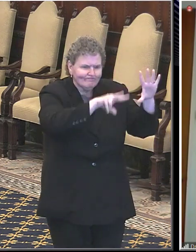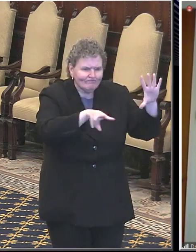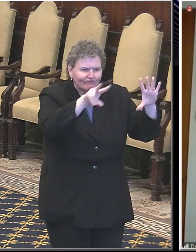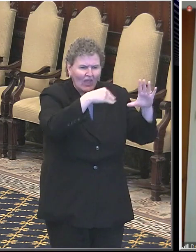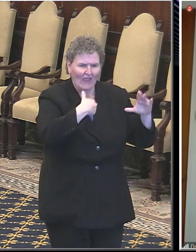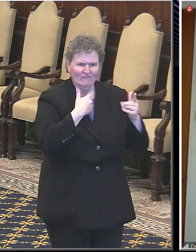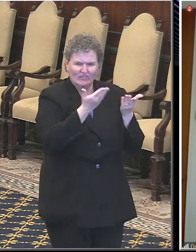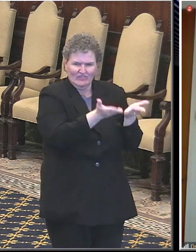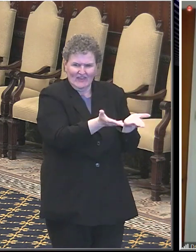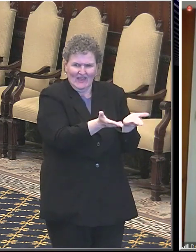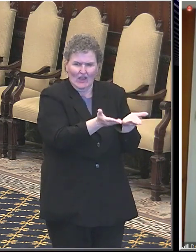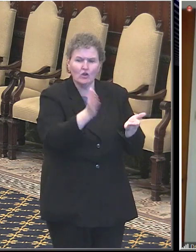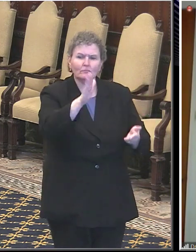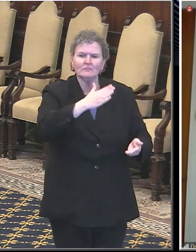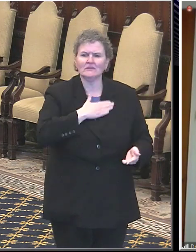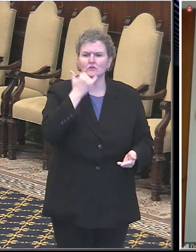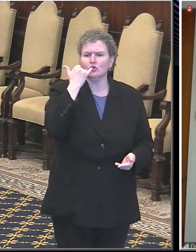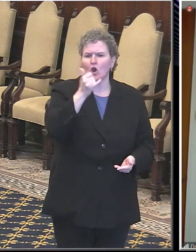questions,